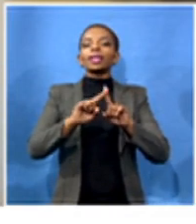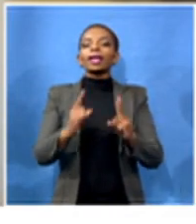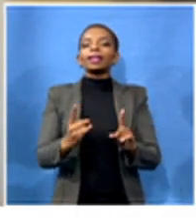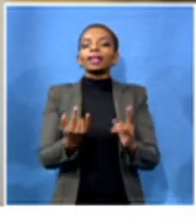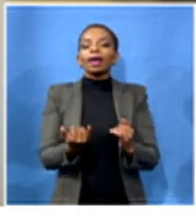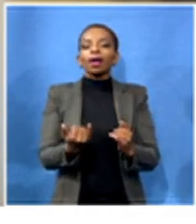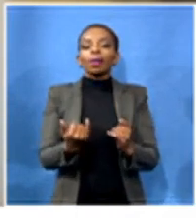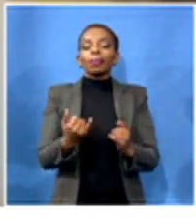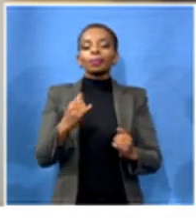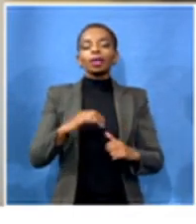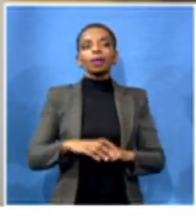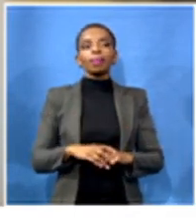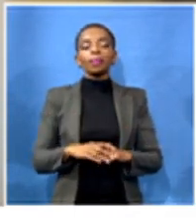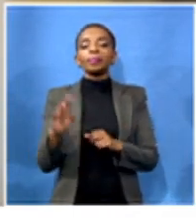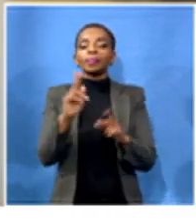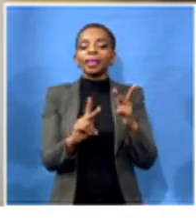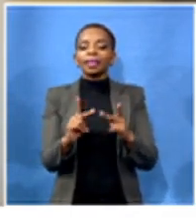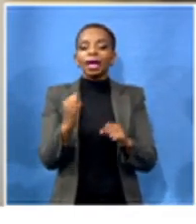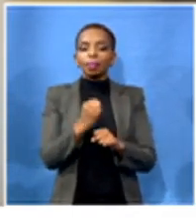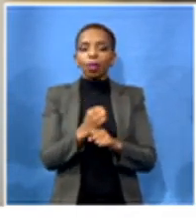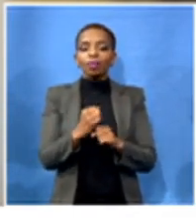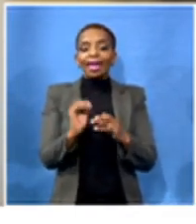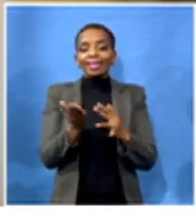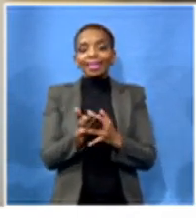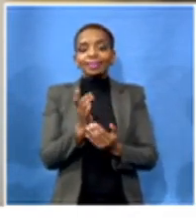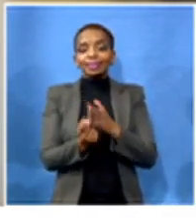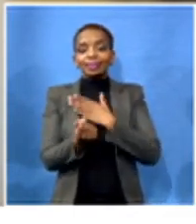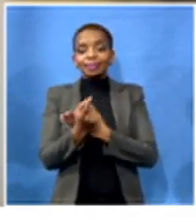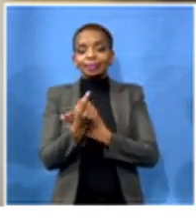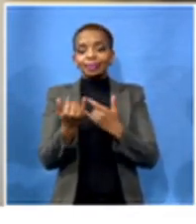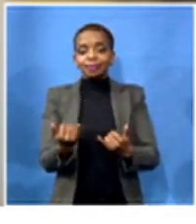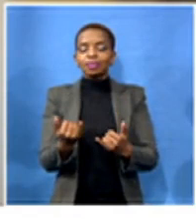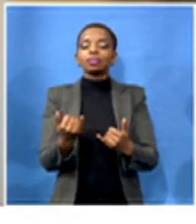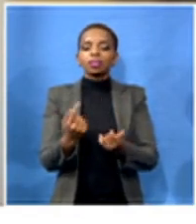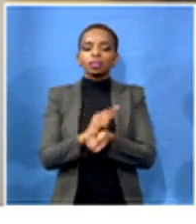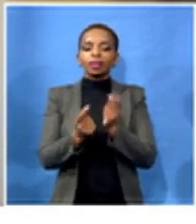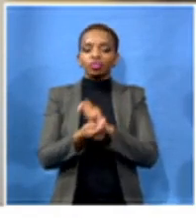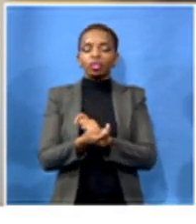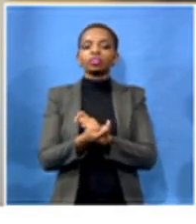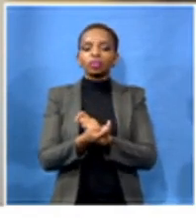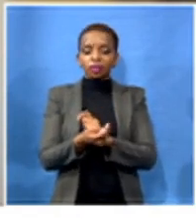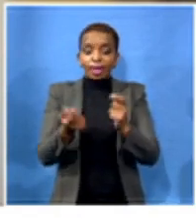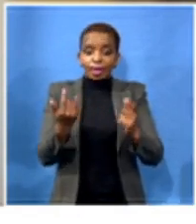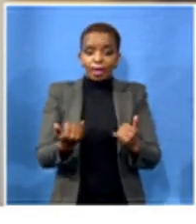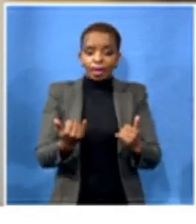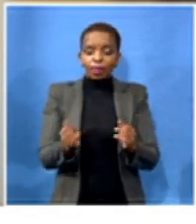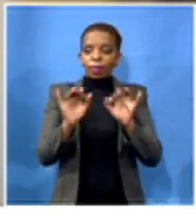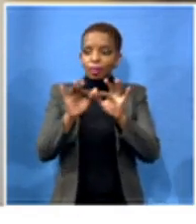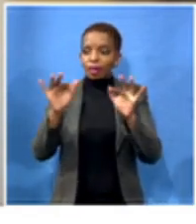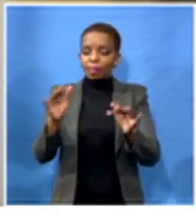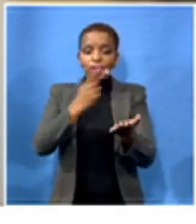of cases that they are seeing obviously has changed. This one's specifically